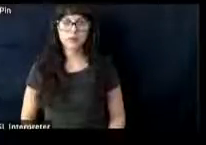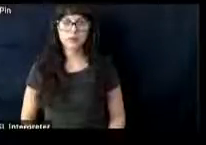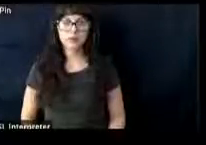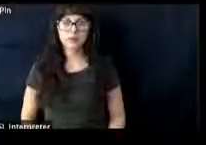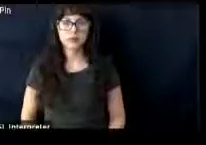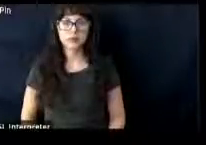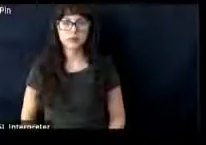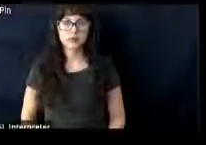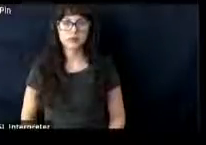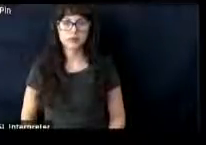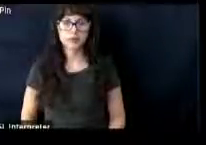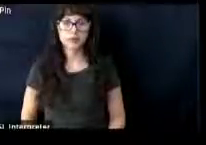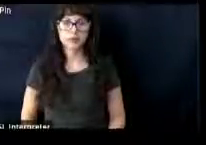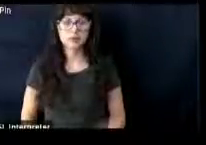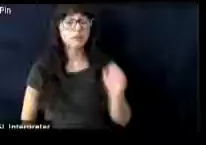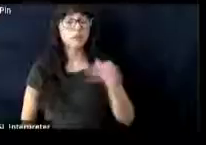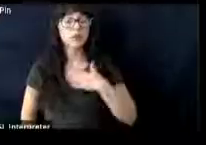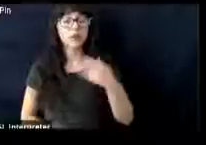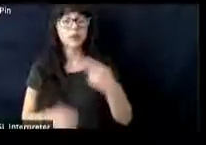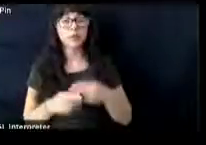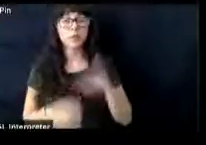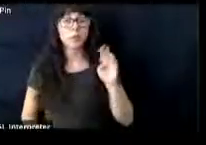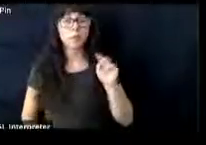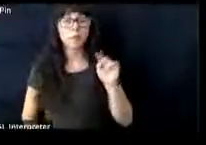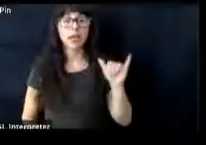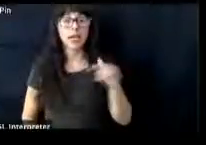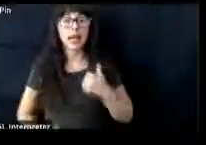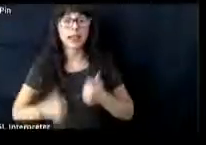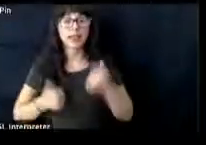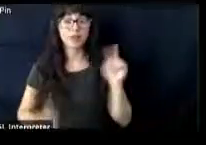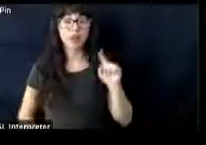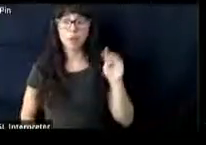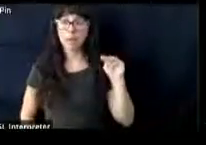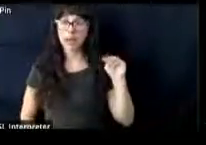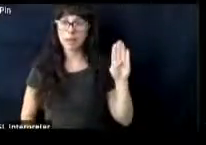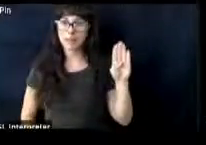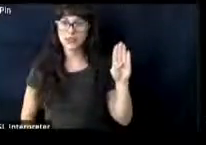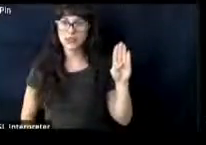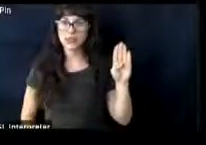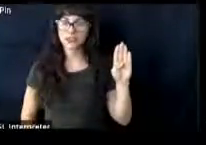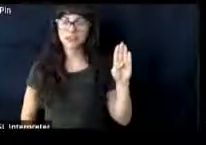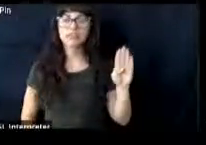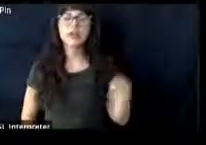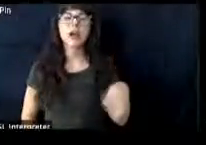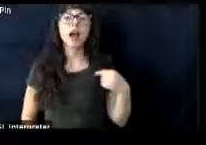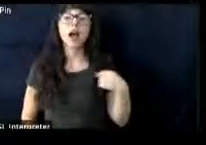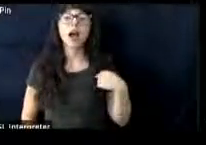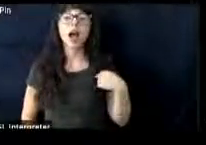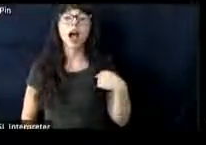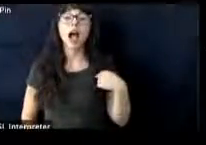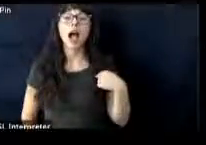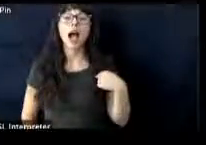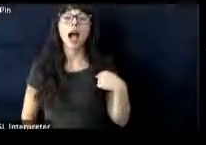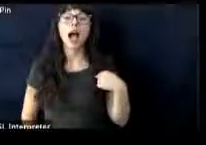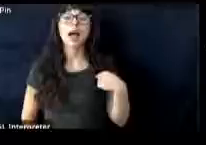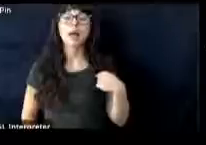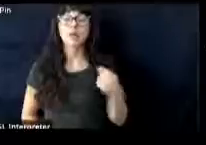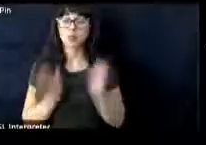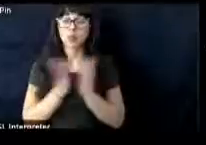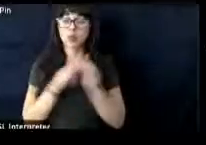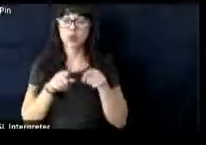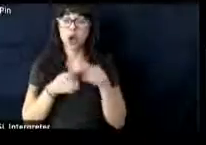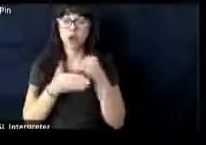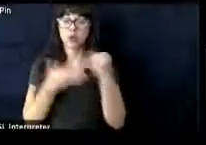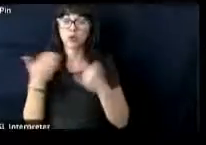Yeah. So my name is Betty, and I'm a resident of Manhattan Beach. And I'm requesting that when drawing the